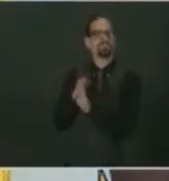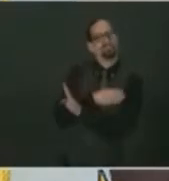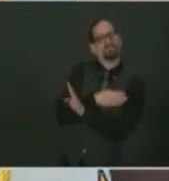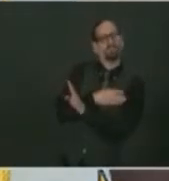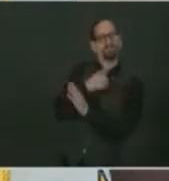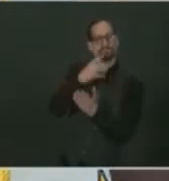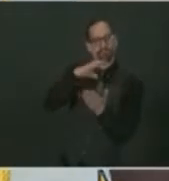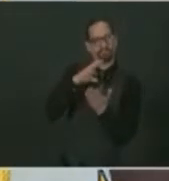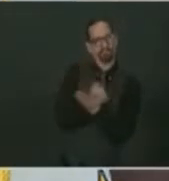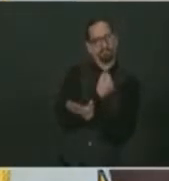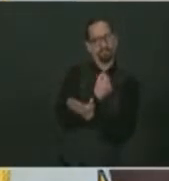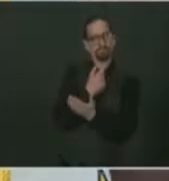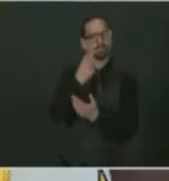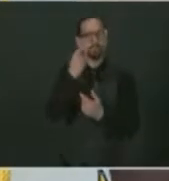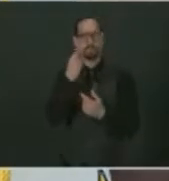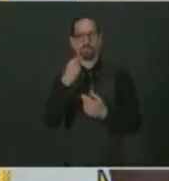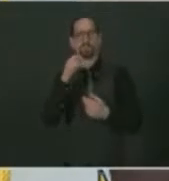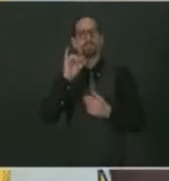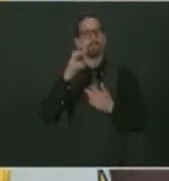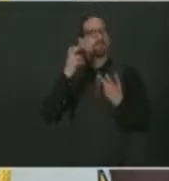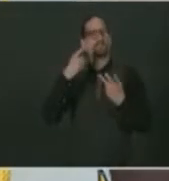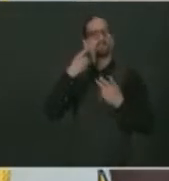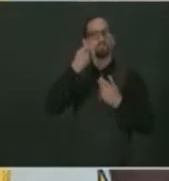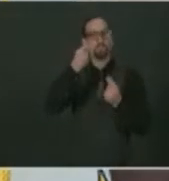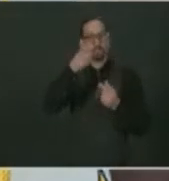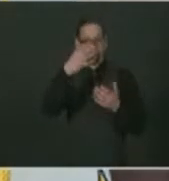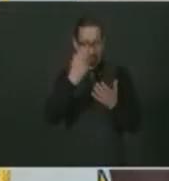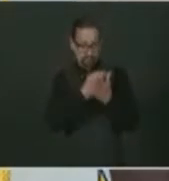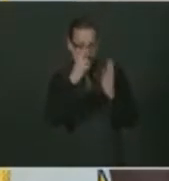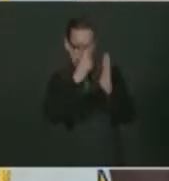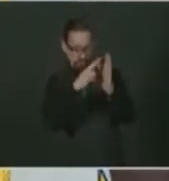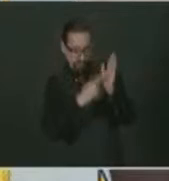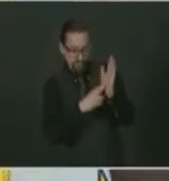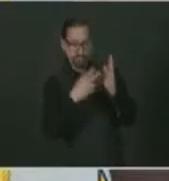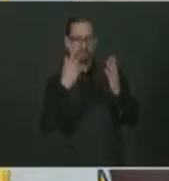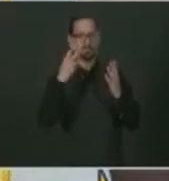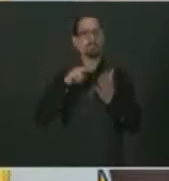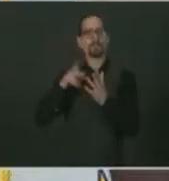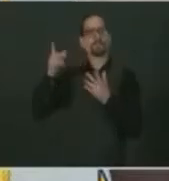Scott shared. This is the list that people can join through